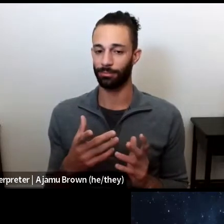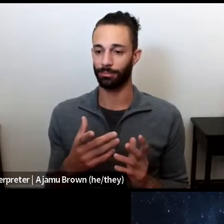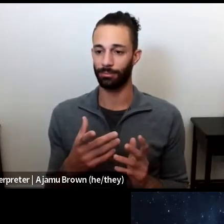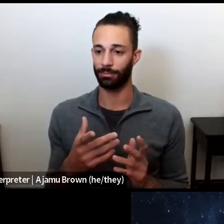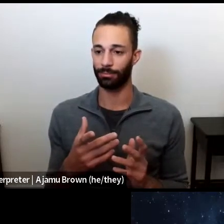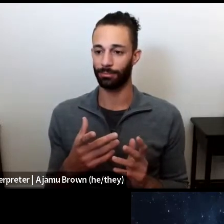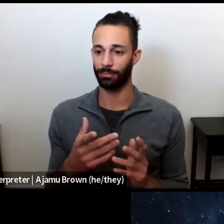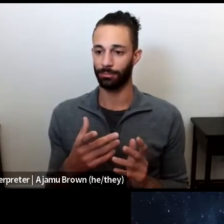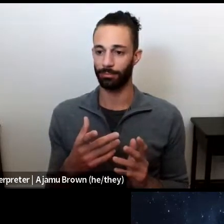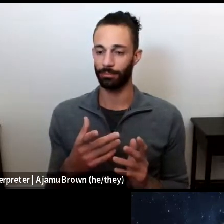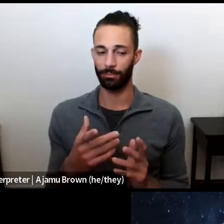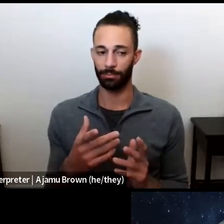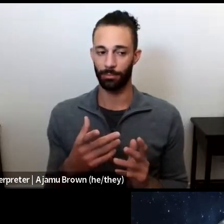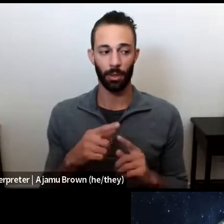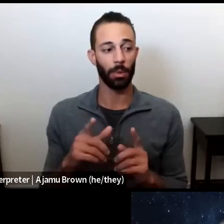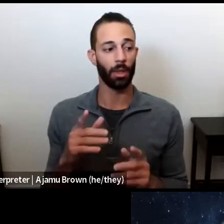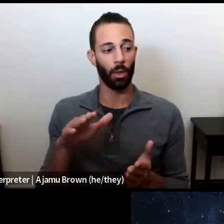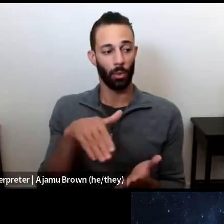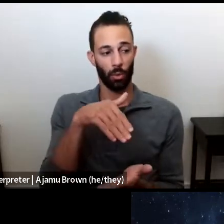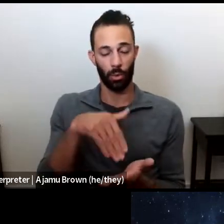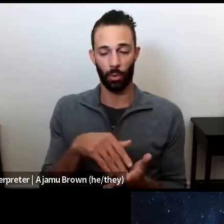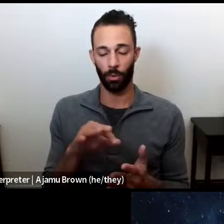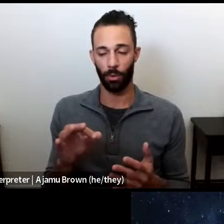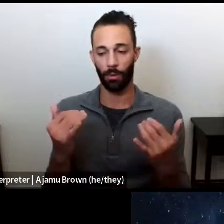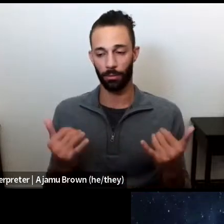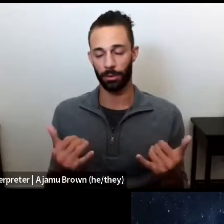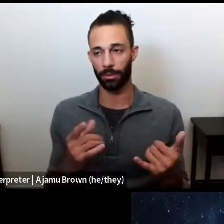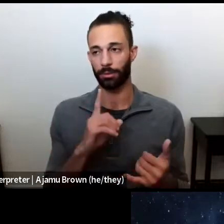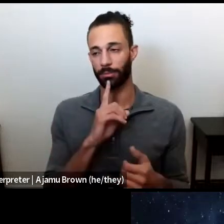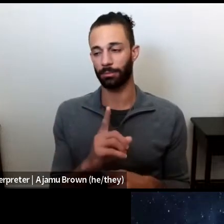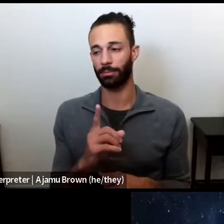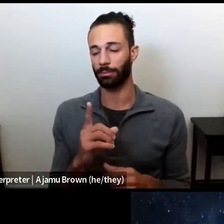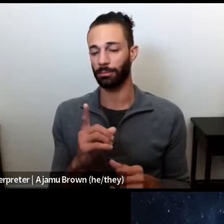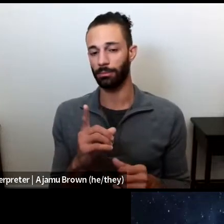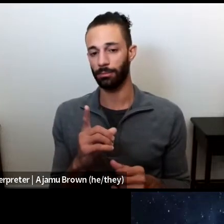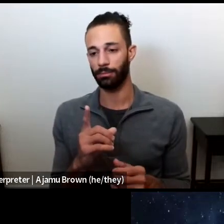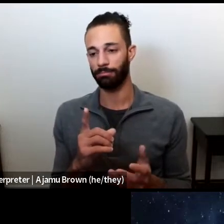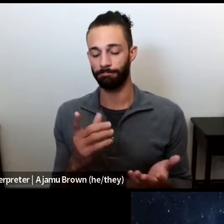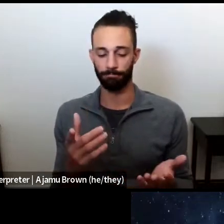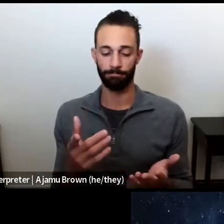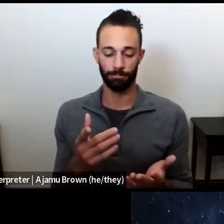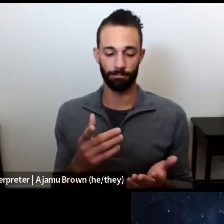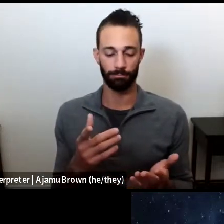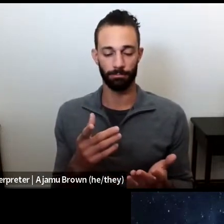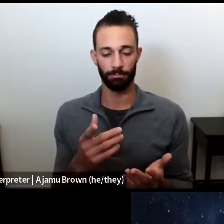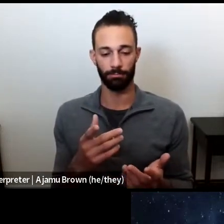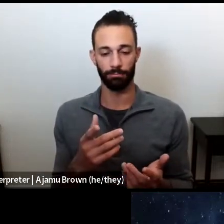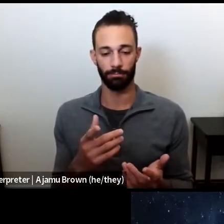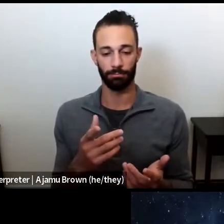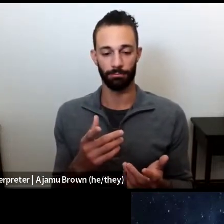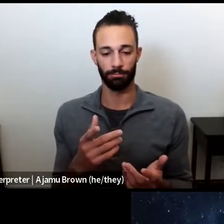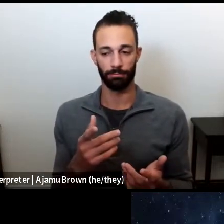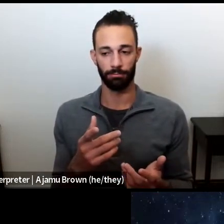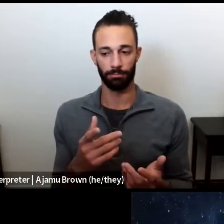But the core of this is continuing to